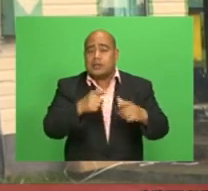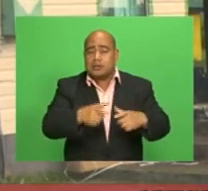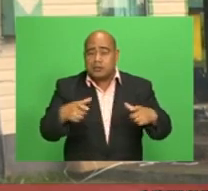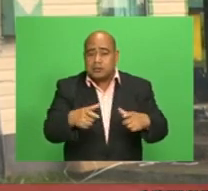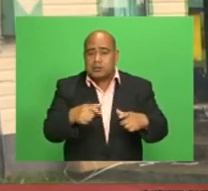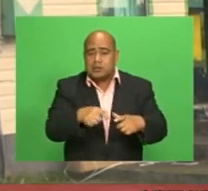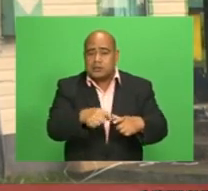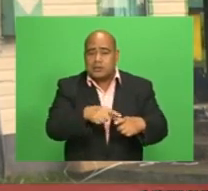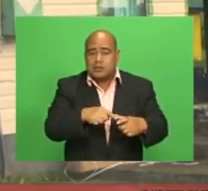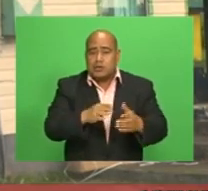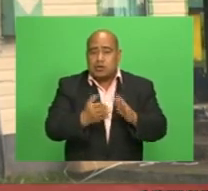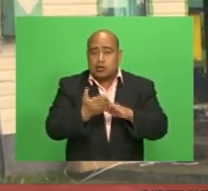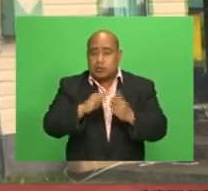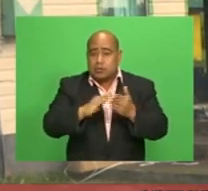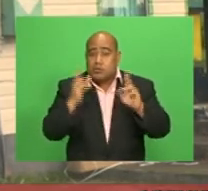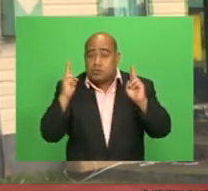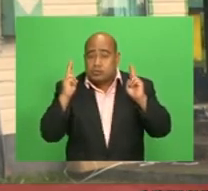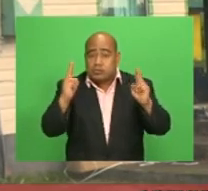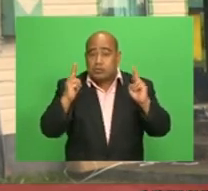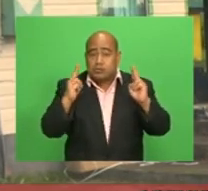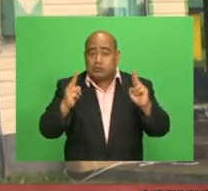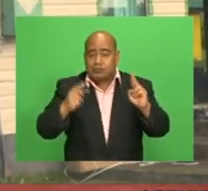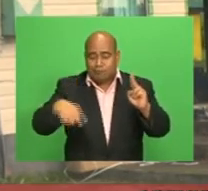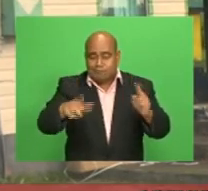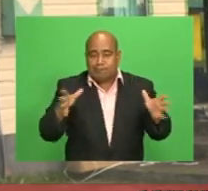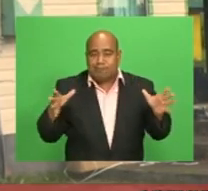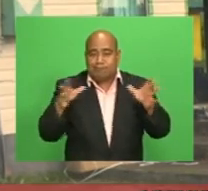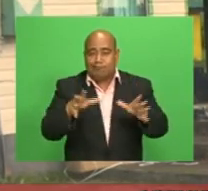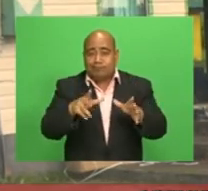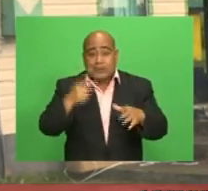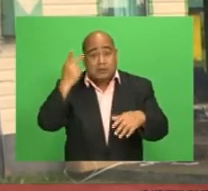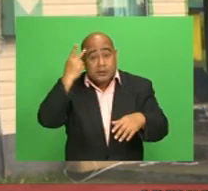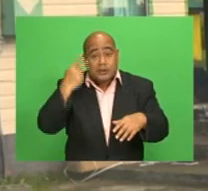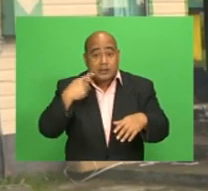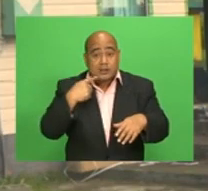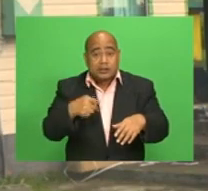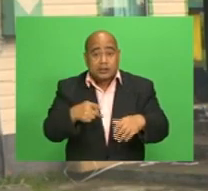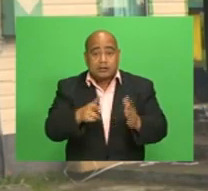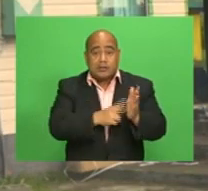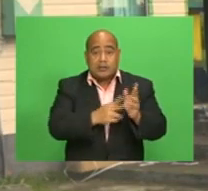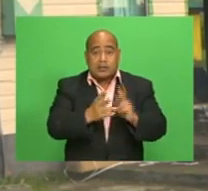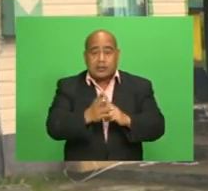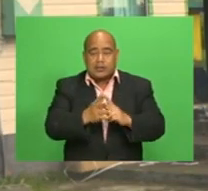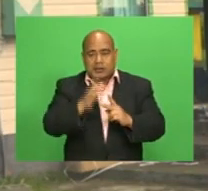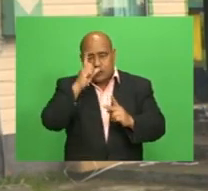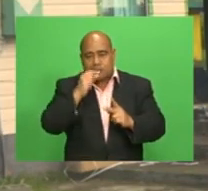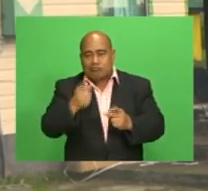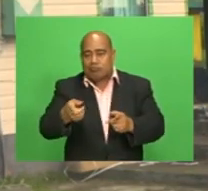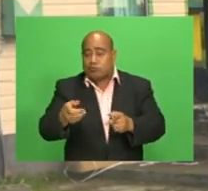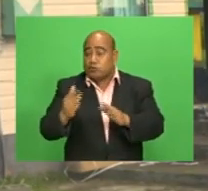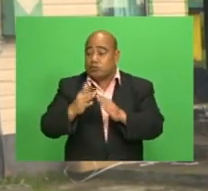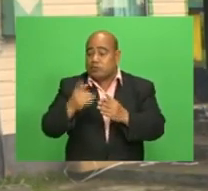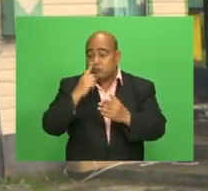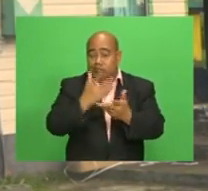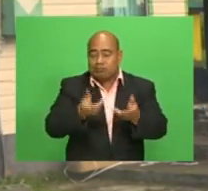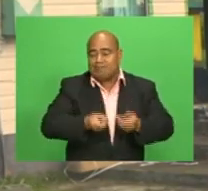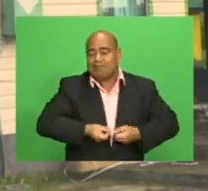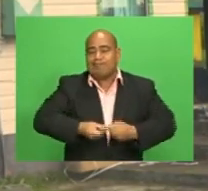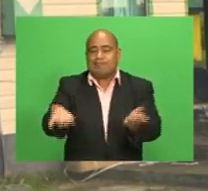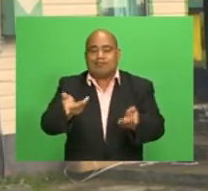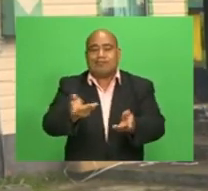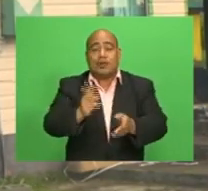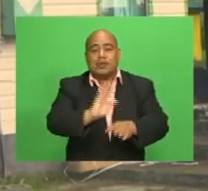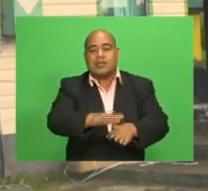of Walesi, it has also brought about the idea for parents in this village to send their children to the community hall where they can access the